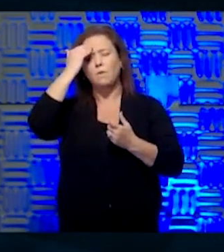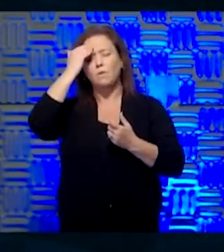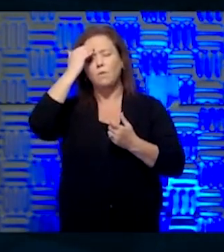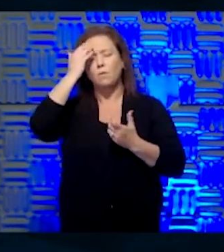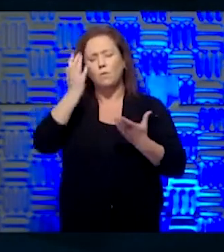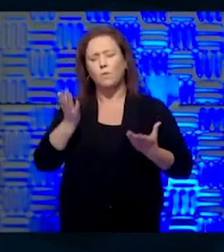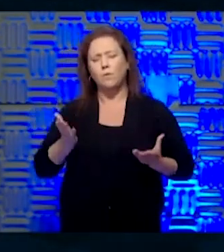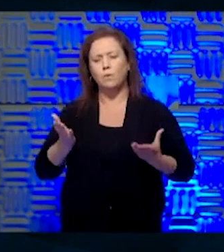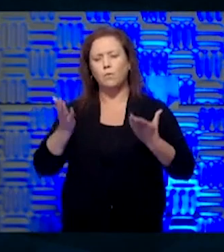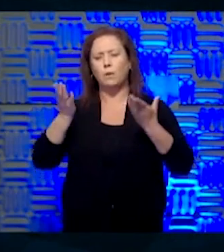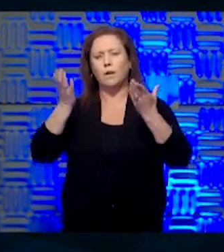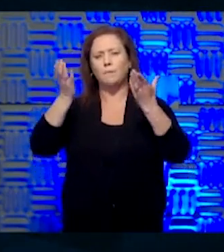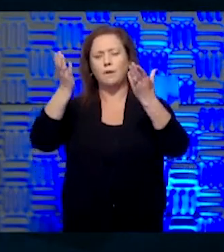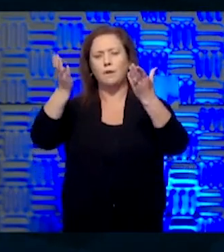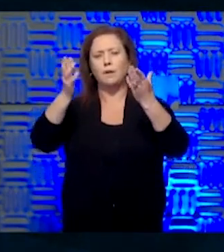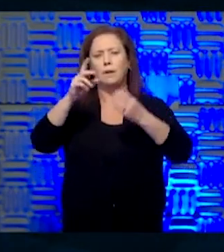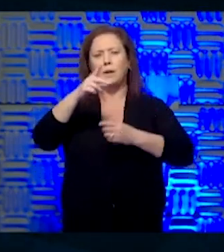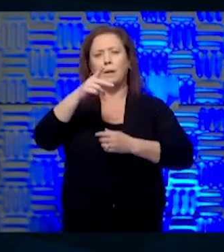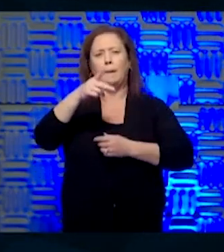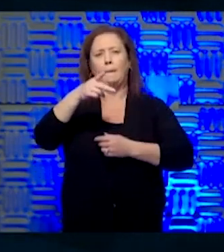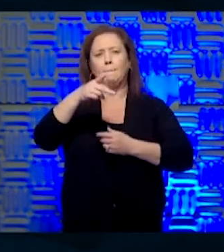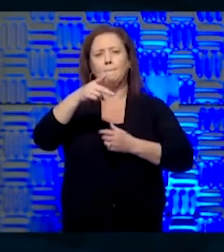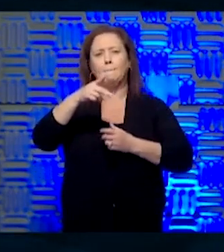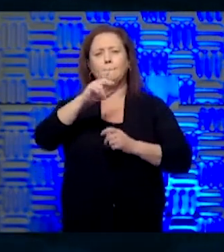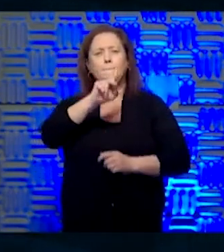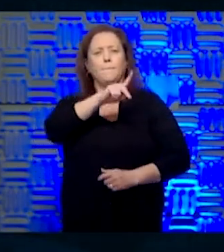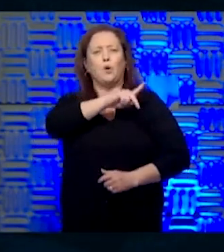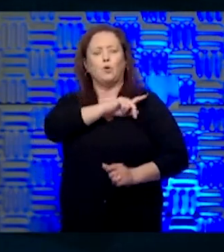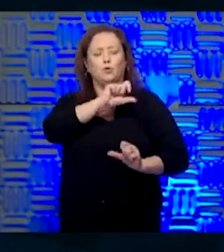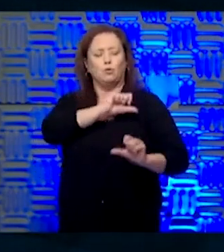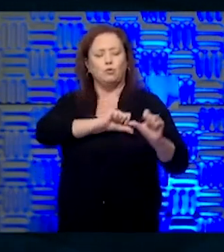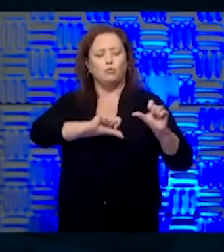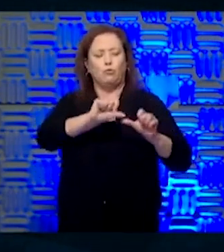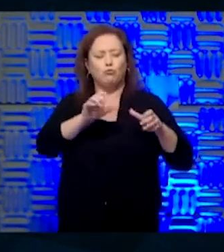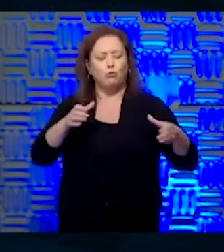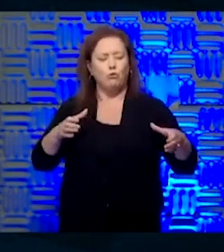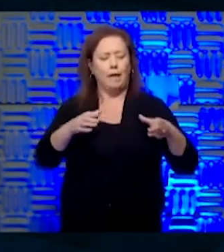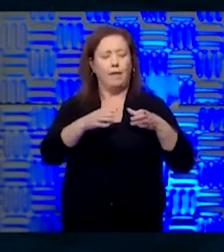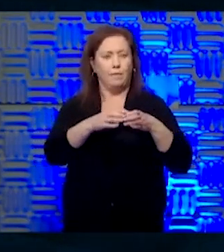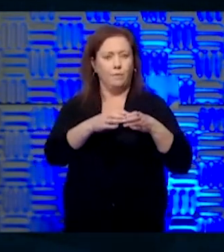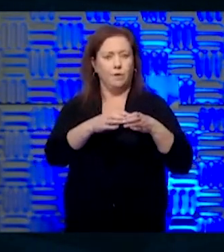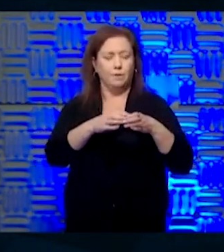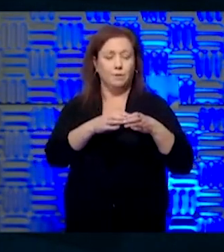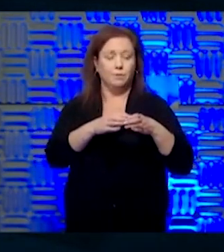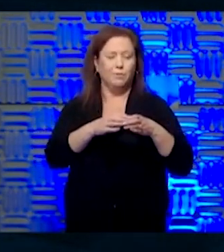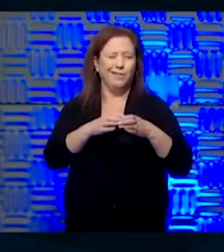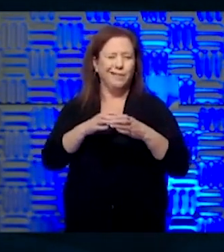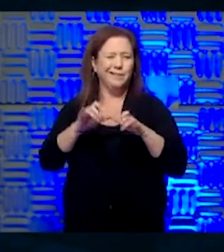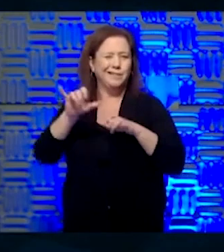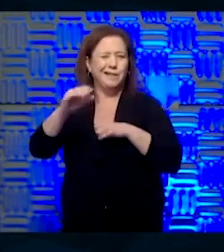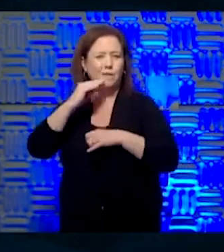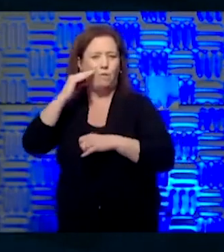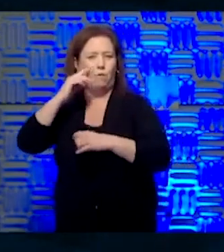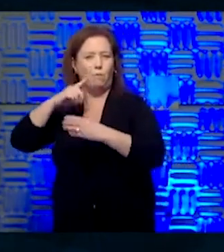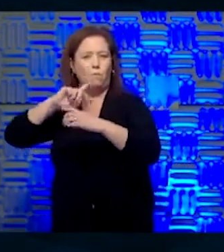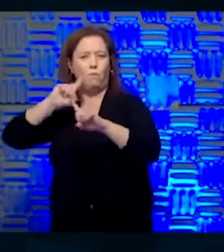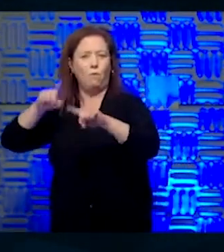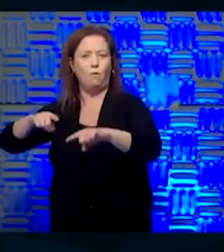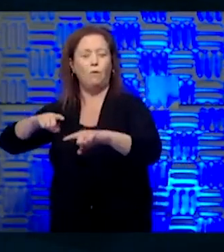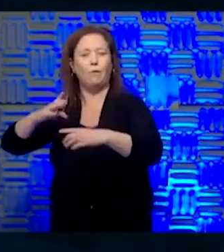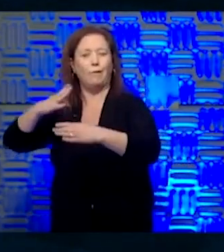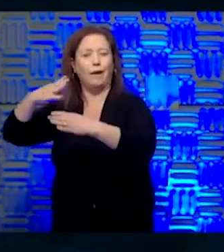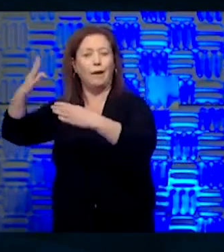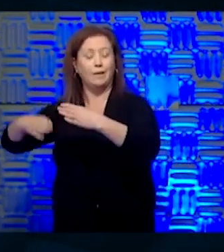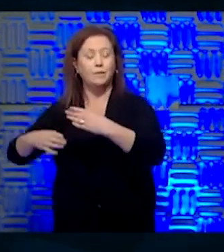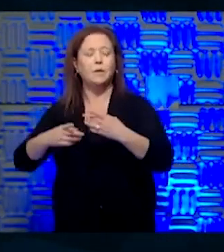recommendation for personal social gatherings once the stay-at-home order ends? Like, going to visit an